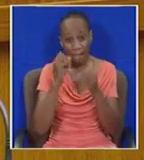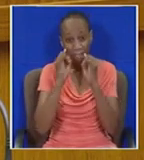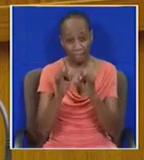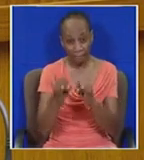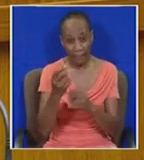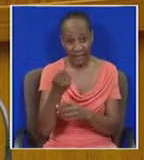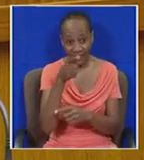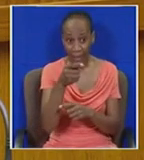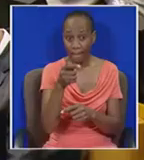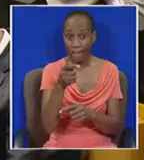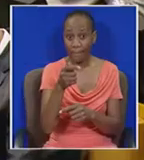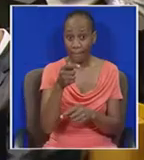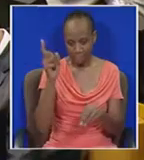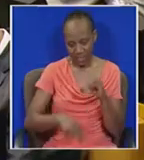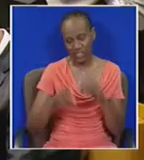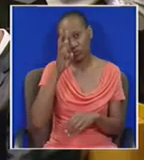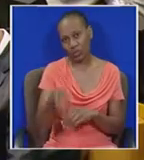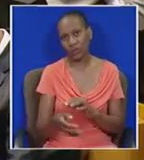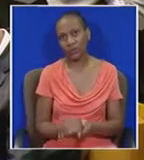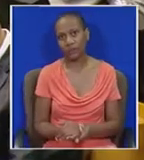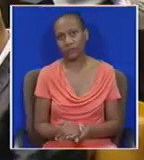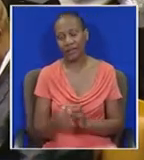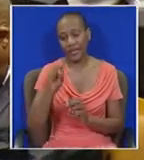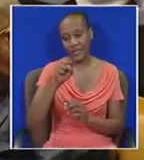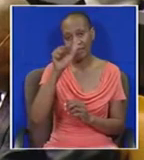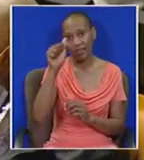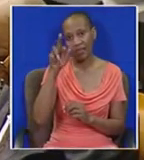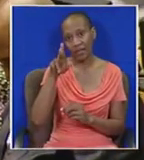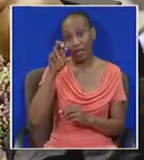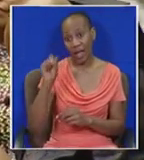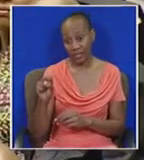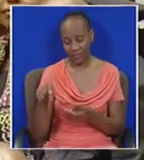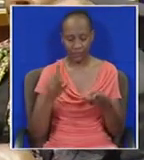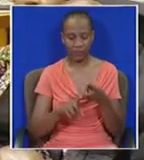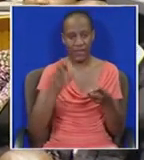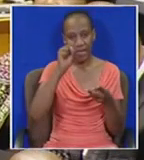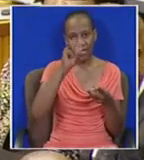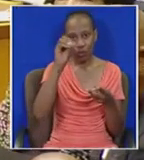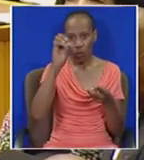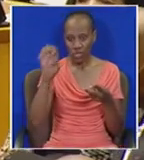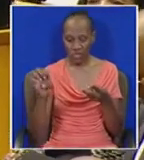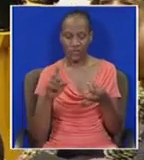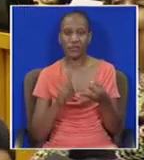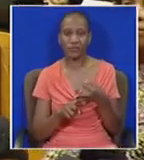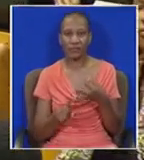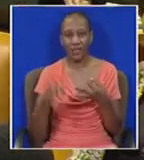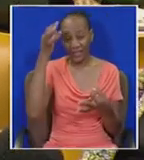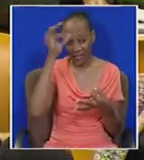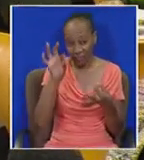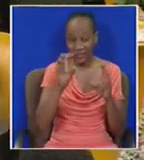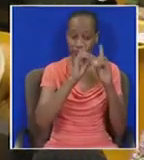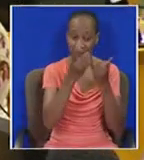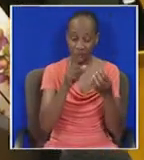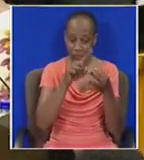personally liable. The integrity of SARS, state-owned enterprises, and government